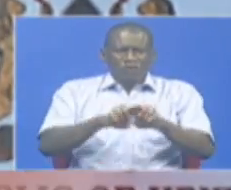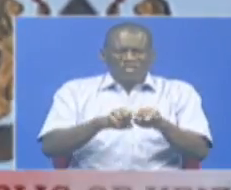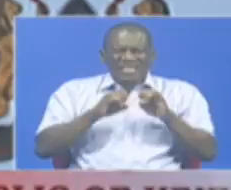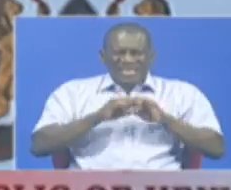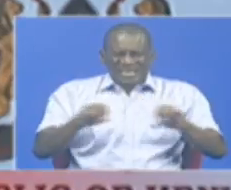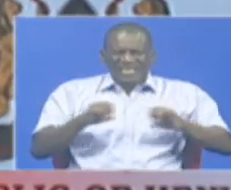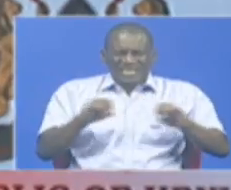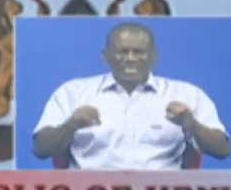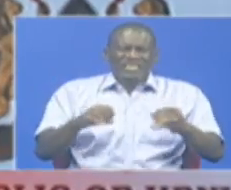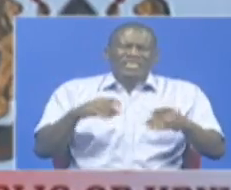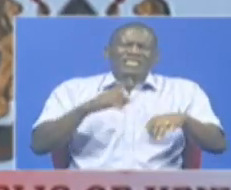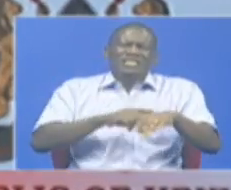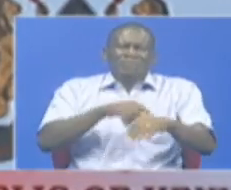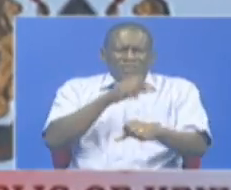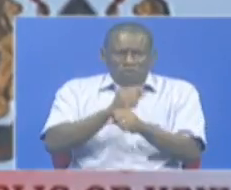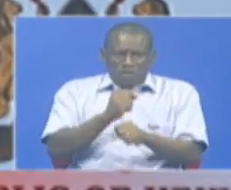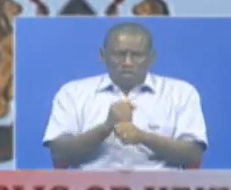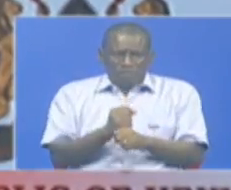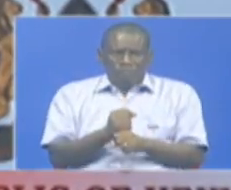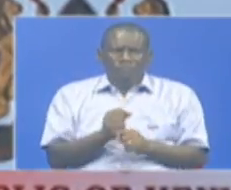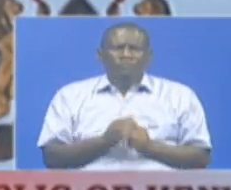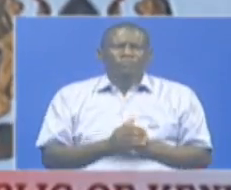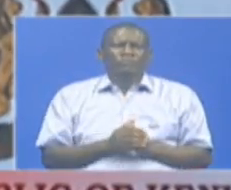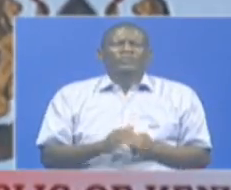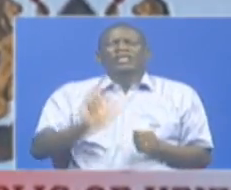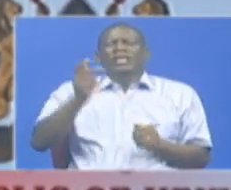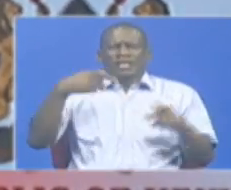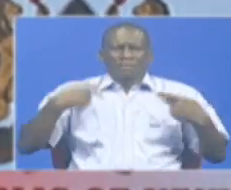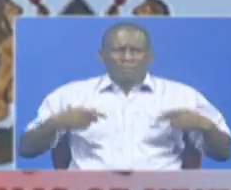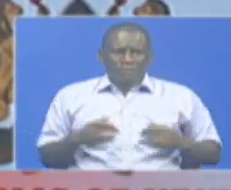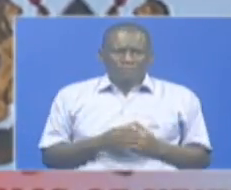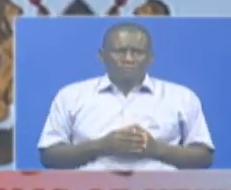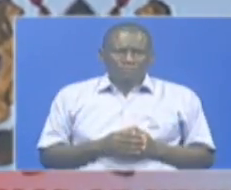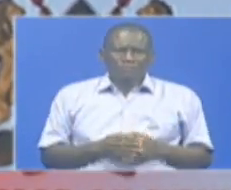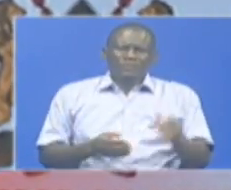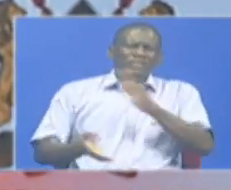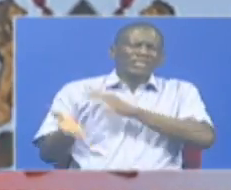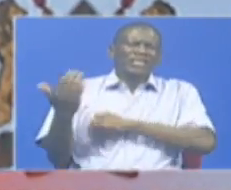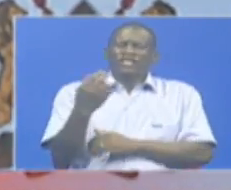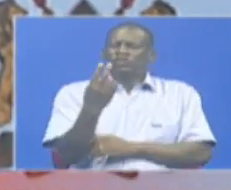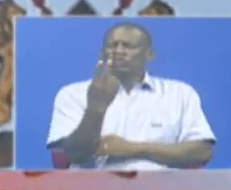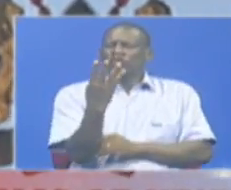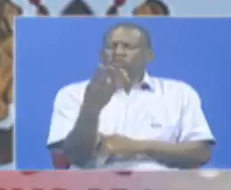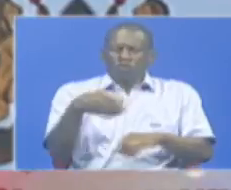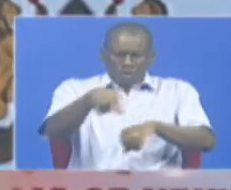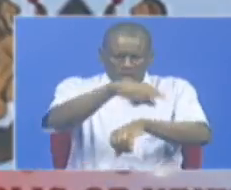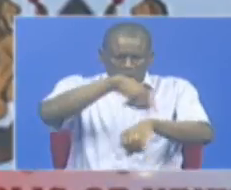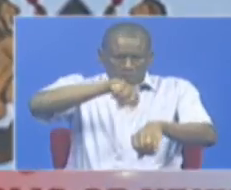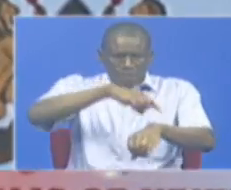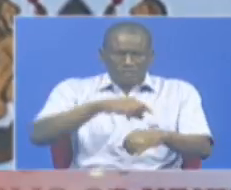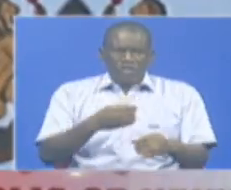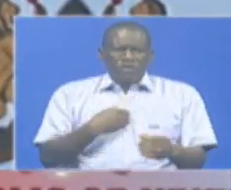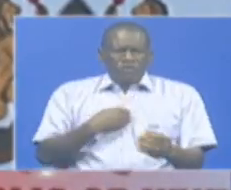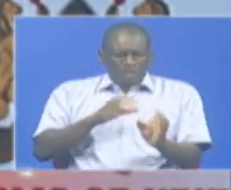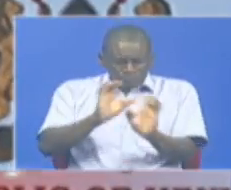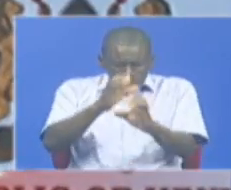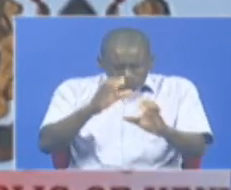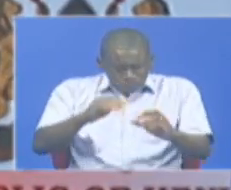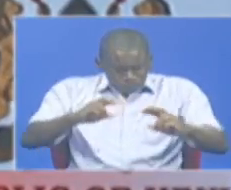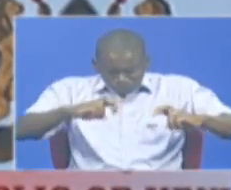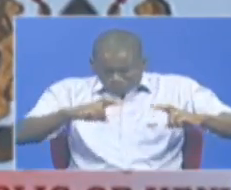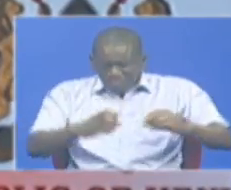their operations. Fellow Kenyans, in the last 24 hours, we have tested a total